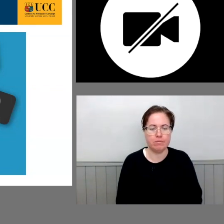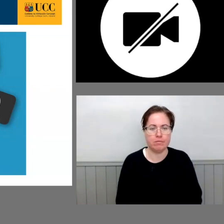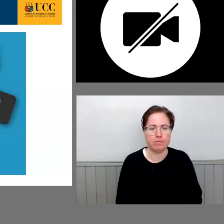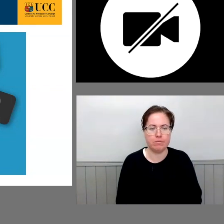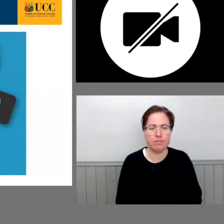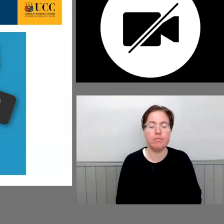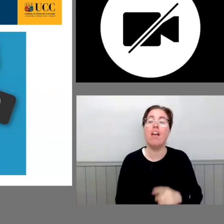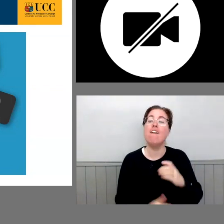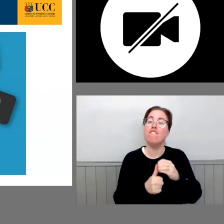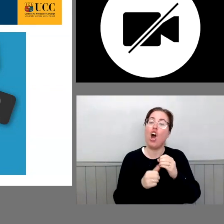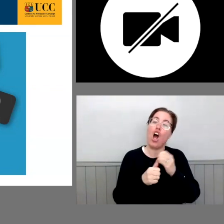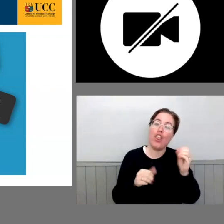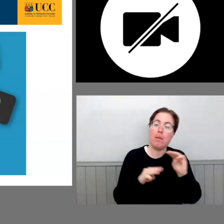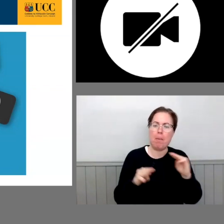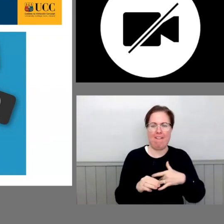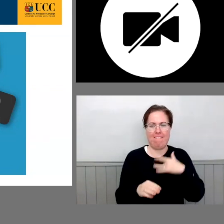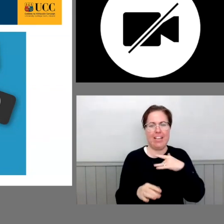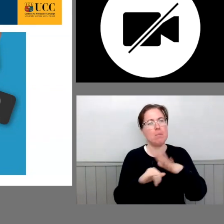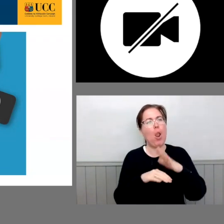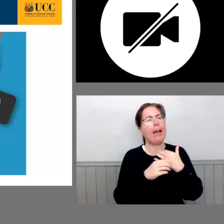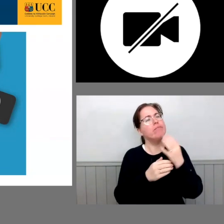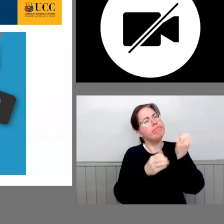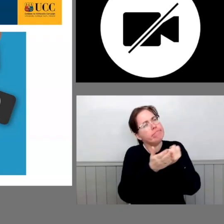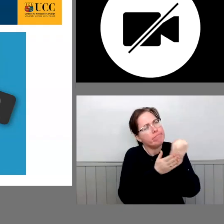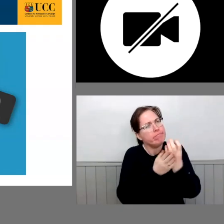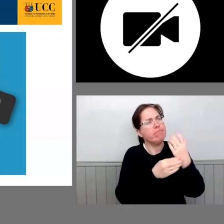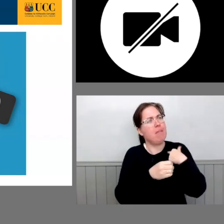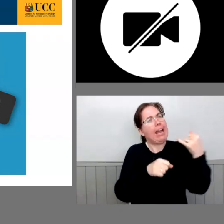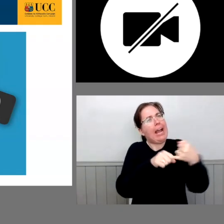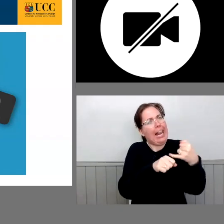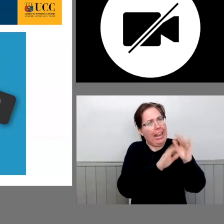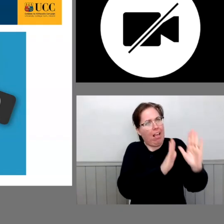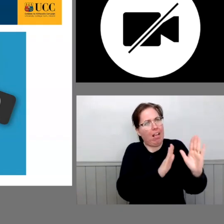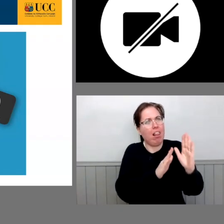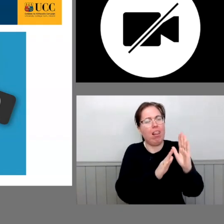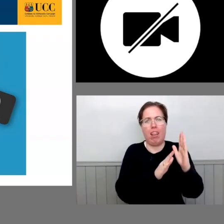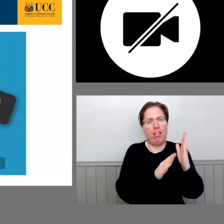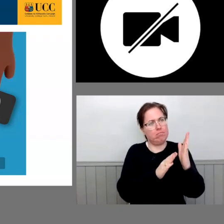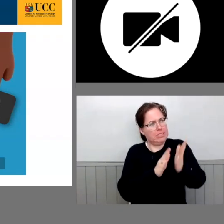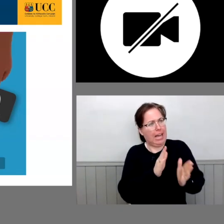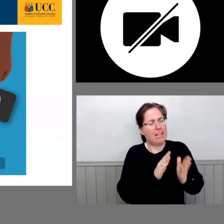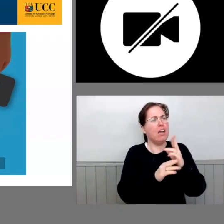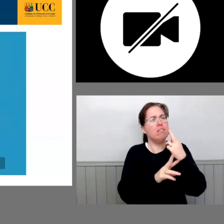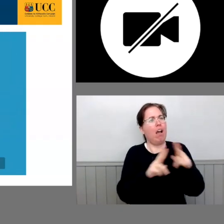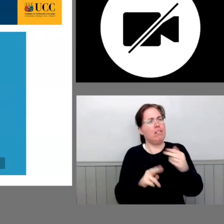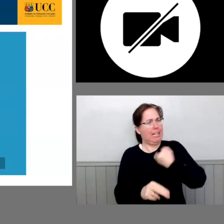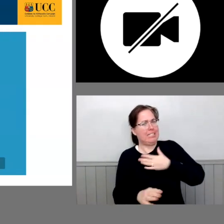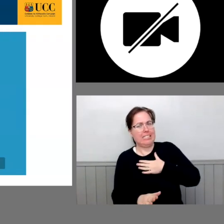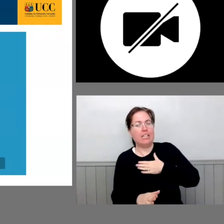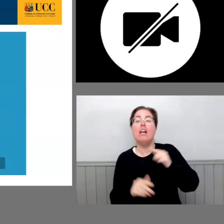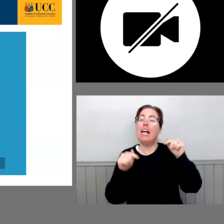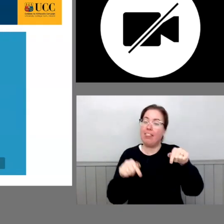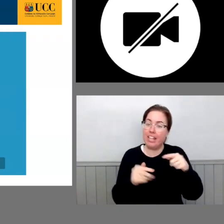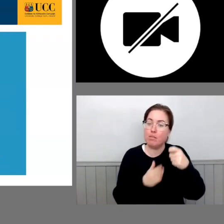it may feel more like a clinical description than a personal identity. In this project, we use